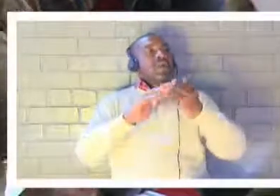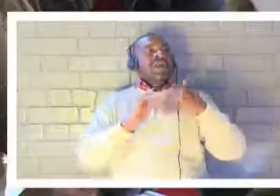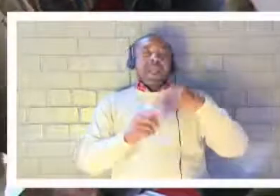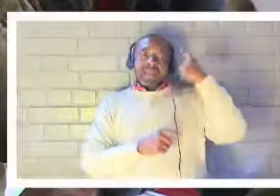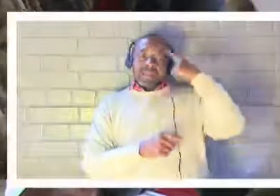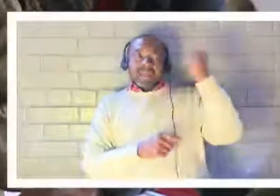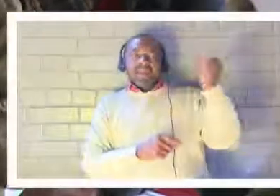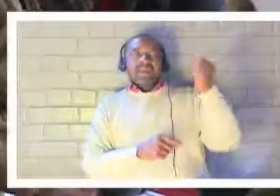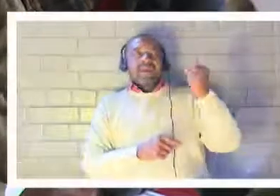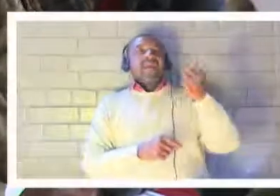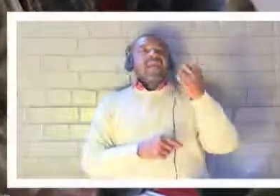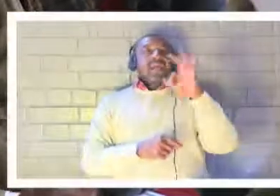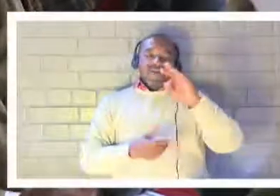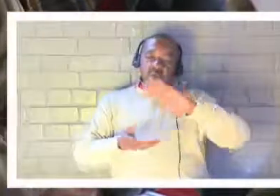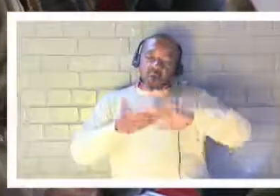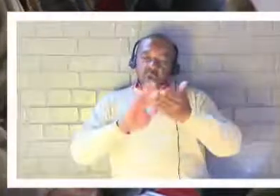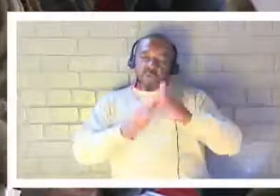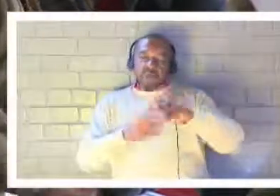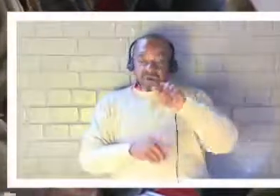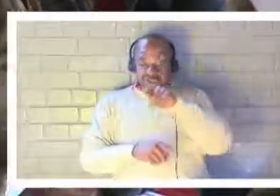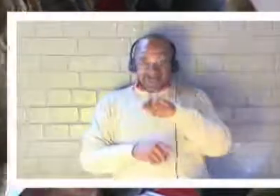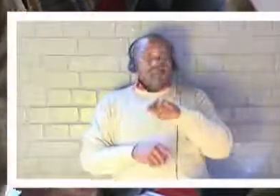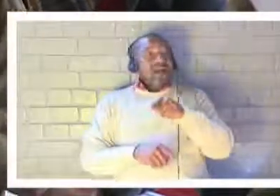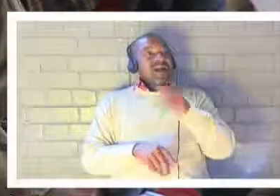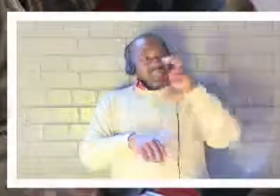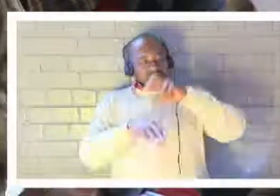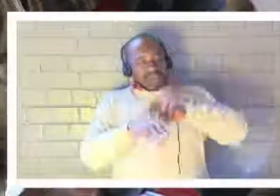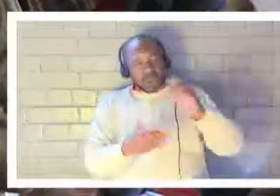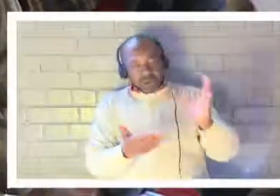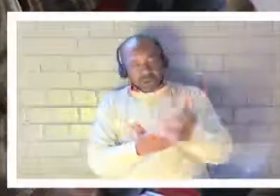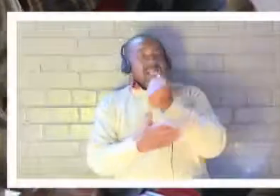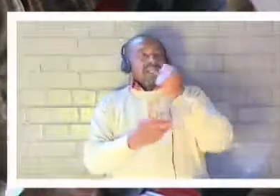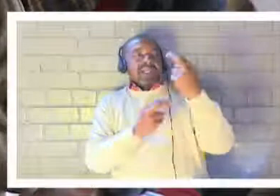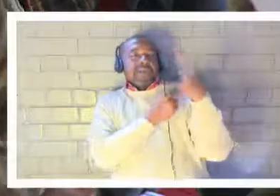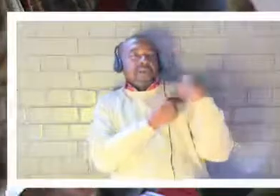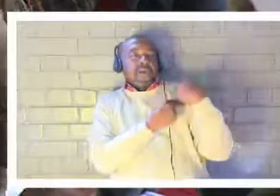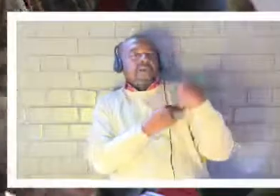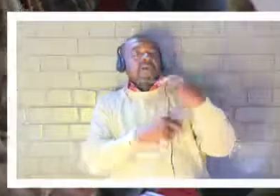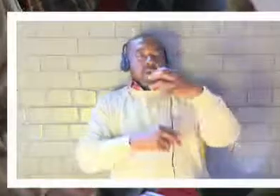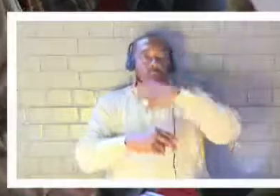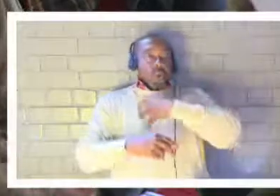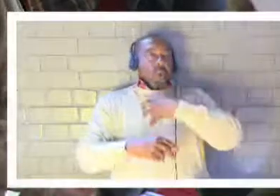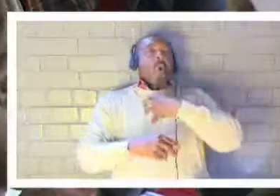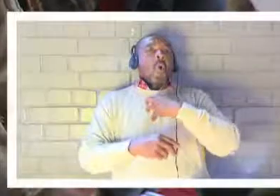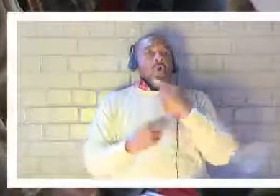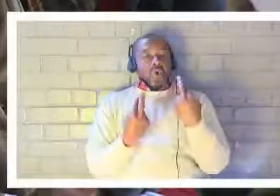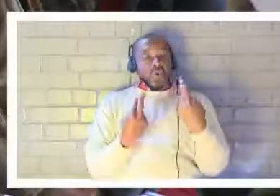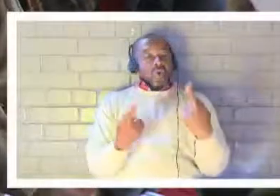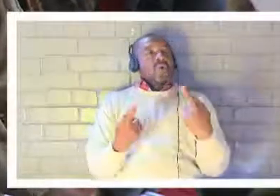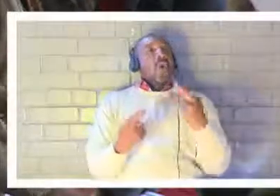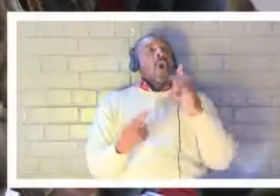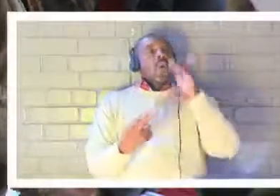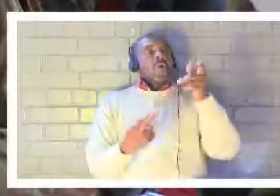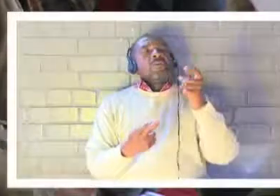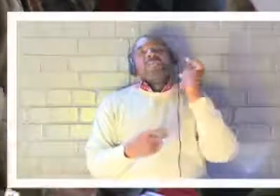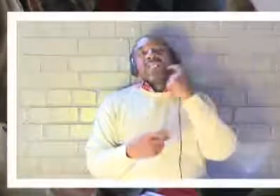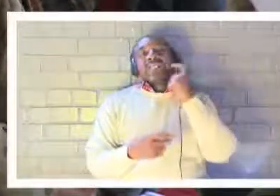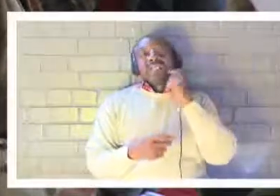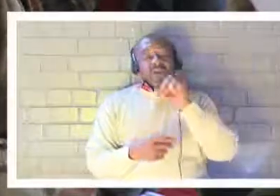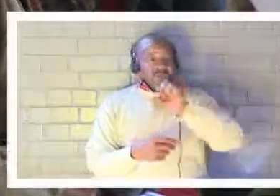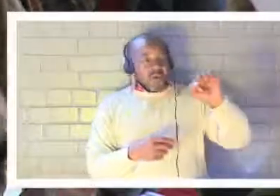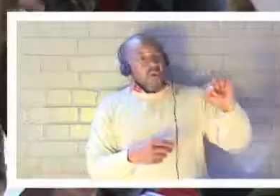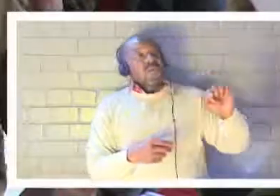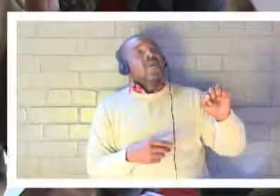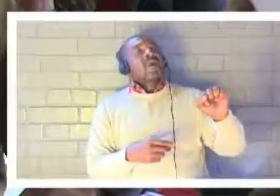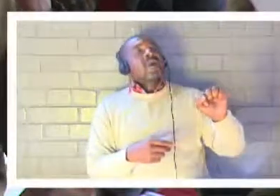if the communities will be the ones that are taking charge of their own respective facilities, it's going to be much more easier for them to be